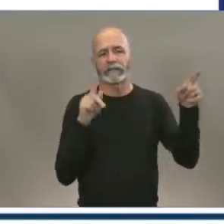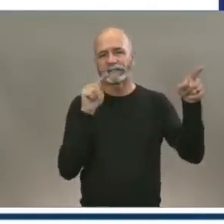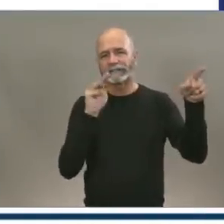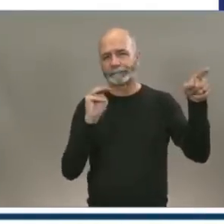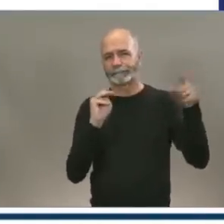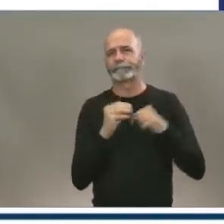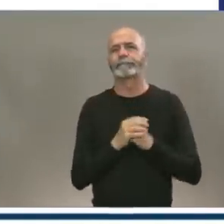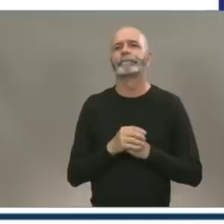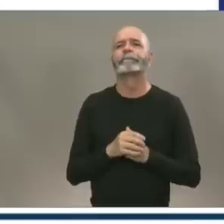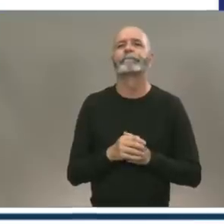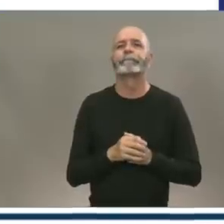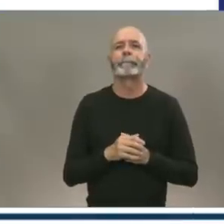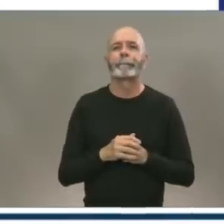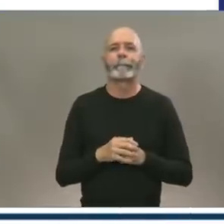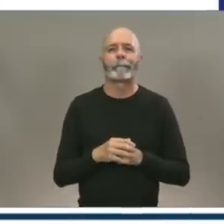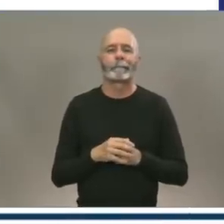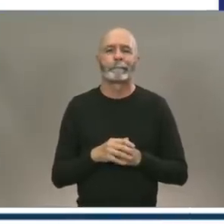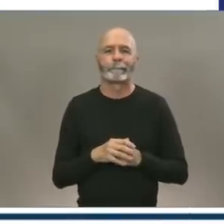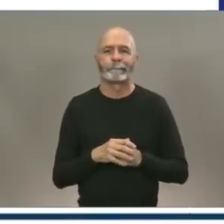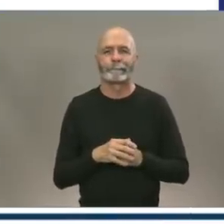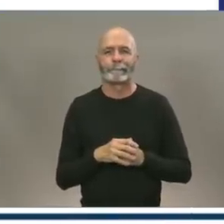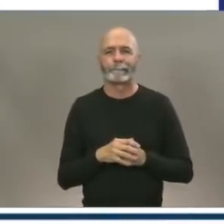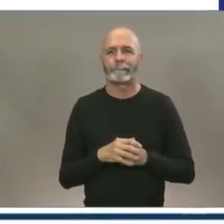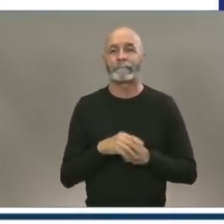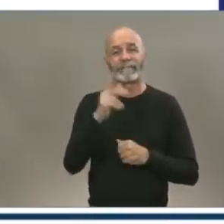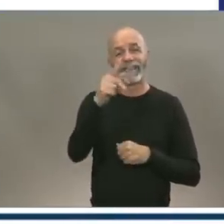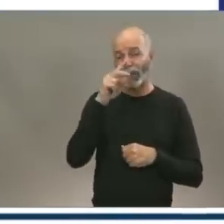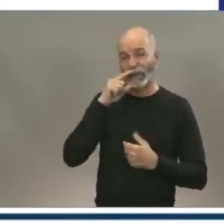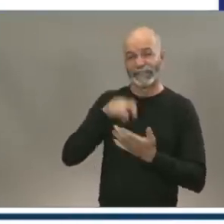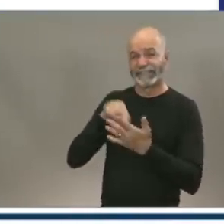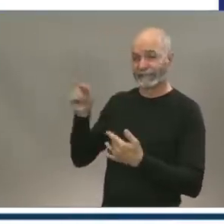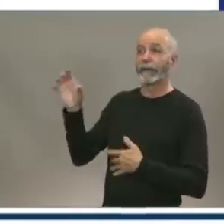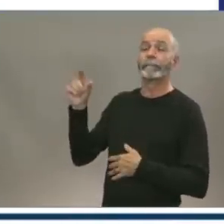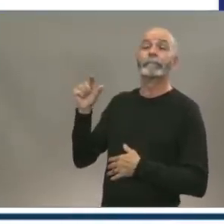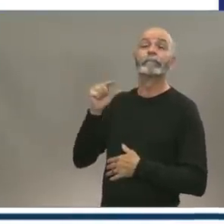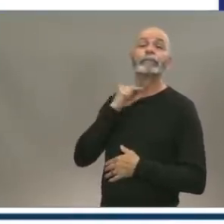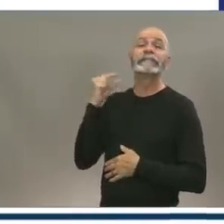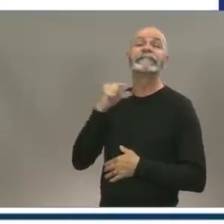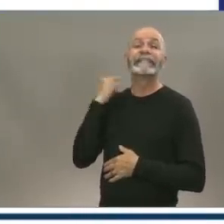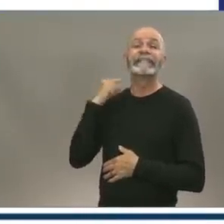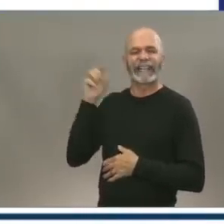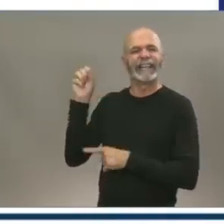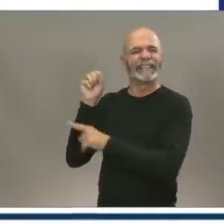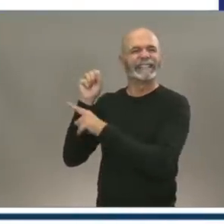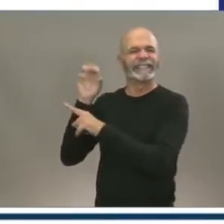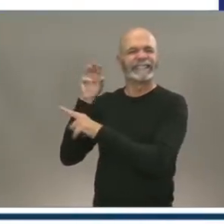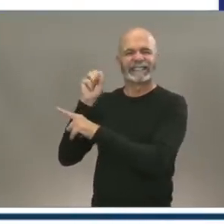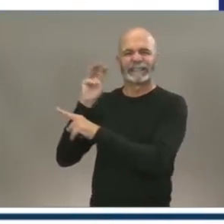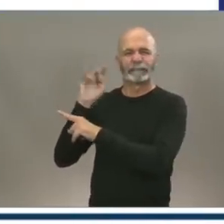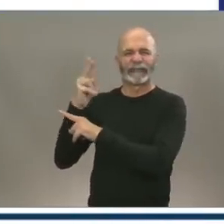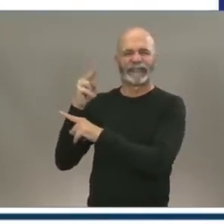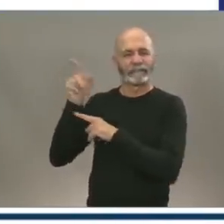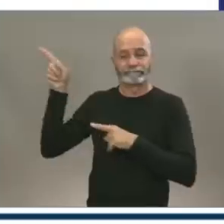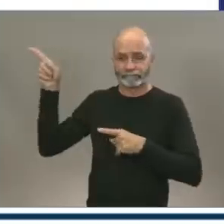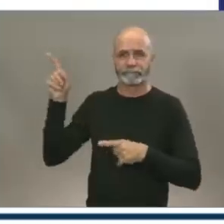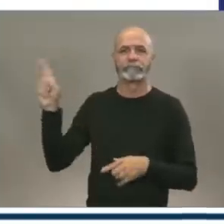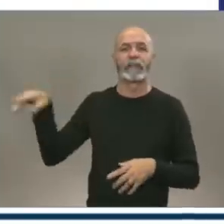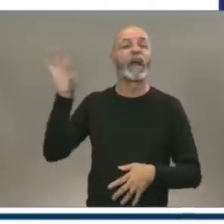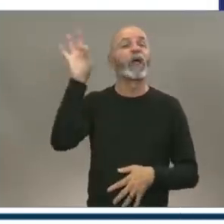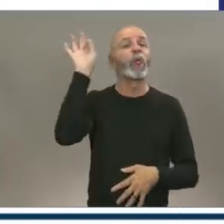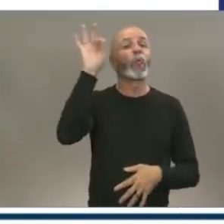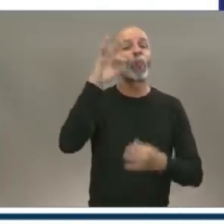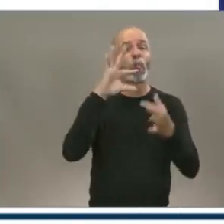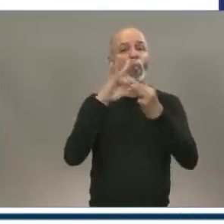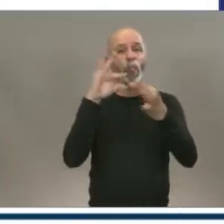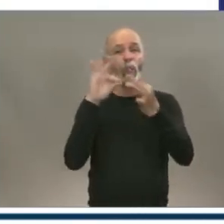watched Pastor Smith's sermons, and I just wonder what your thoughts are, whether you think a fine